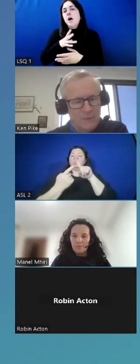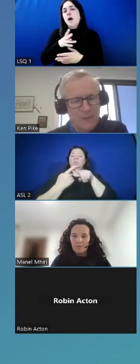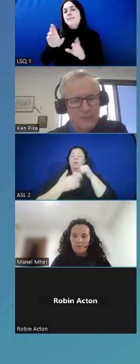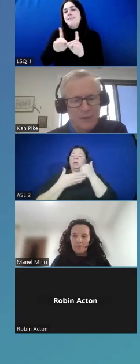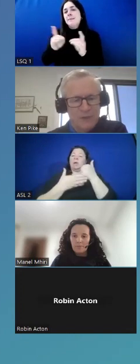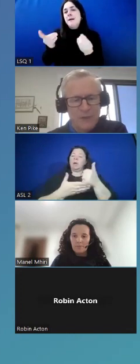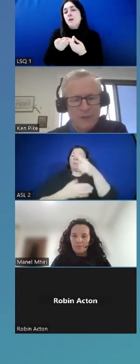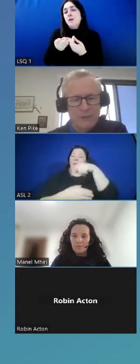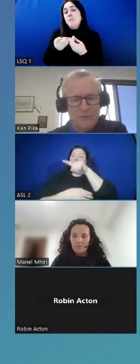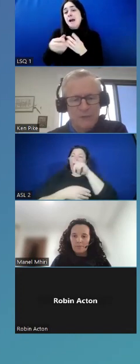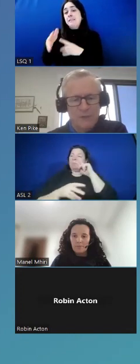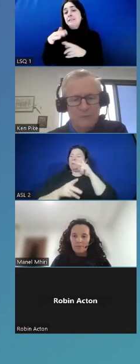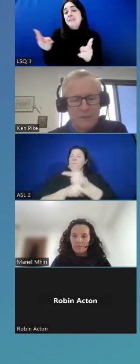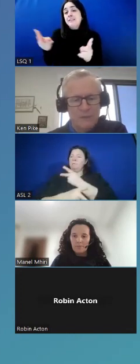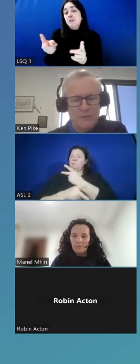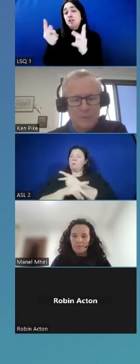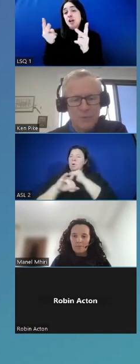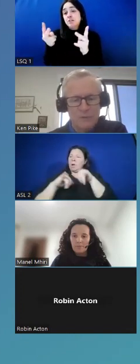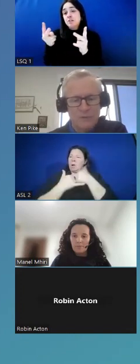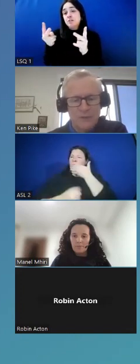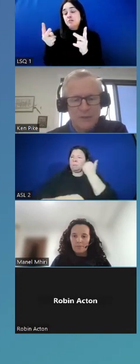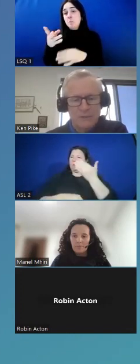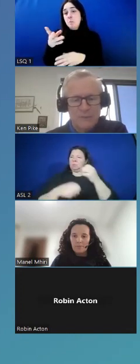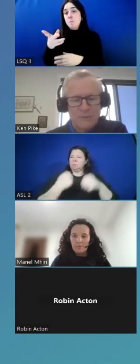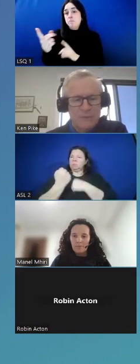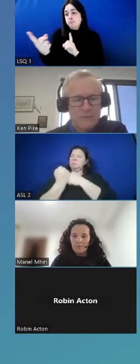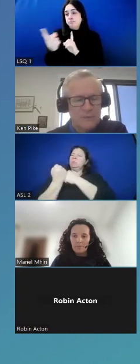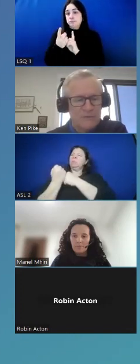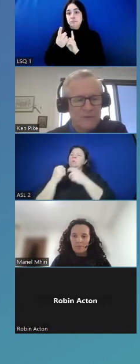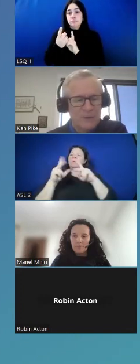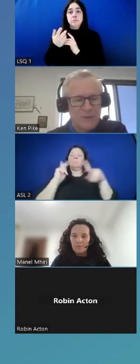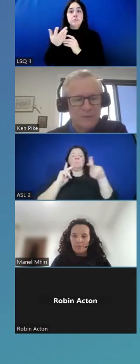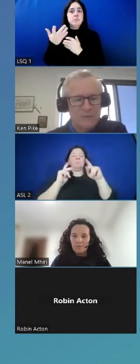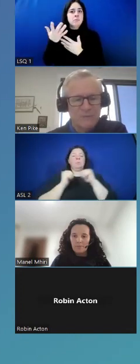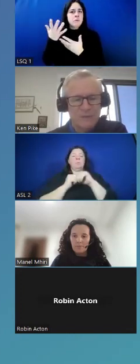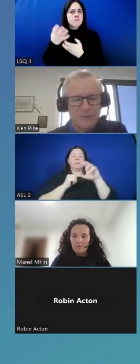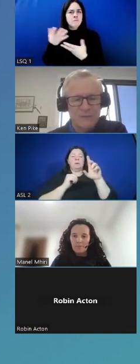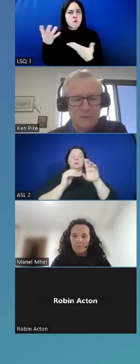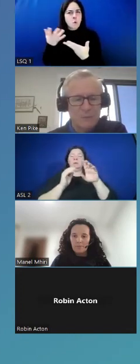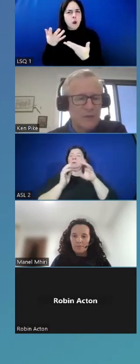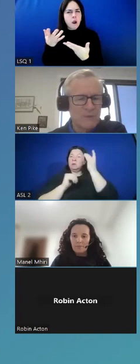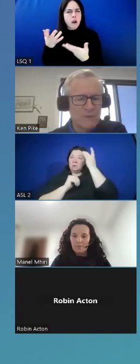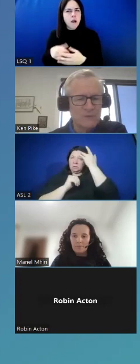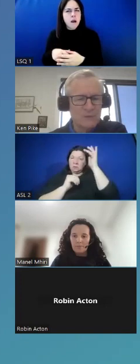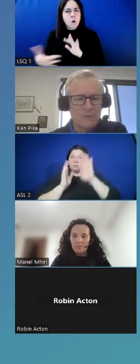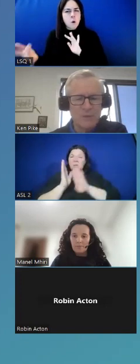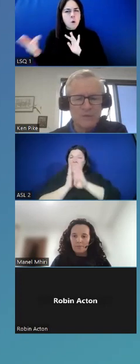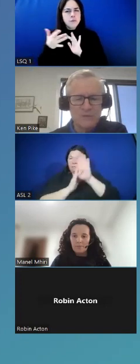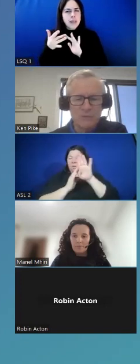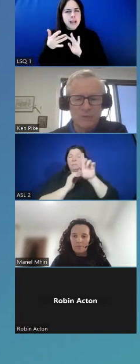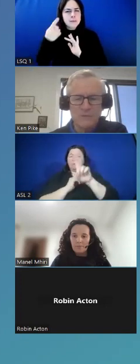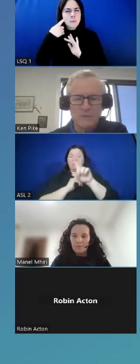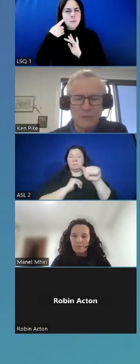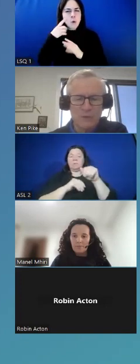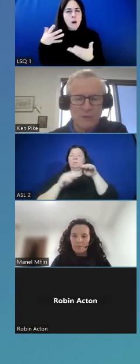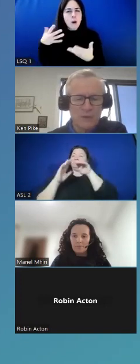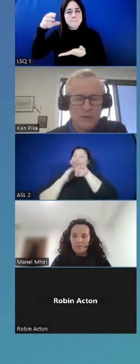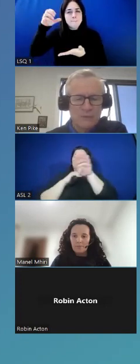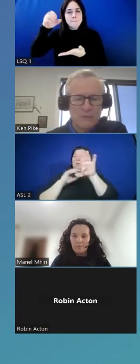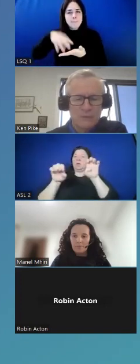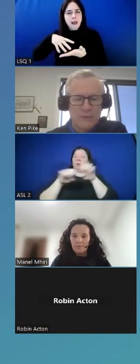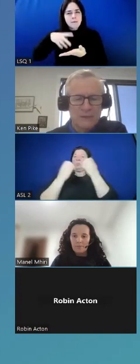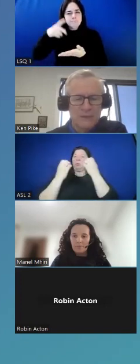help them figure out how they could better support people with developmental disabilities that were coming into their emergency room. So they